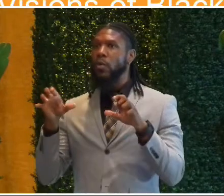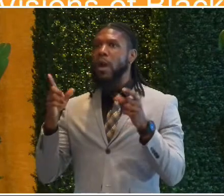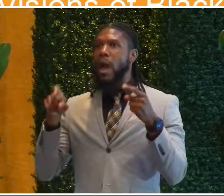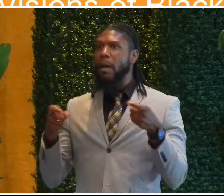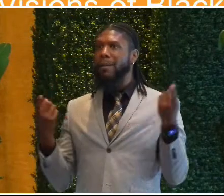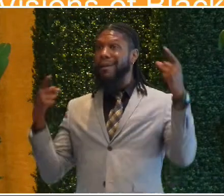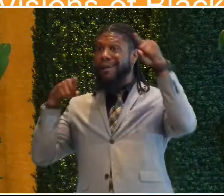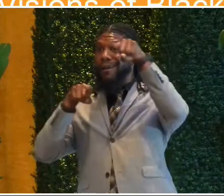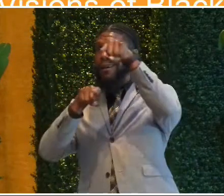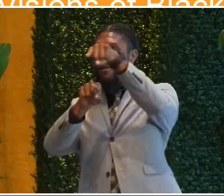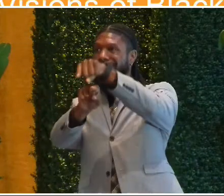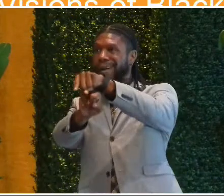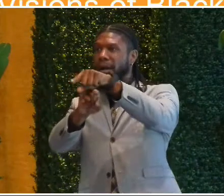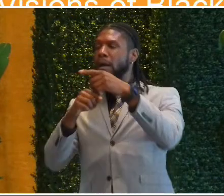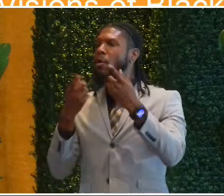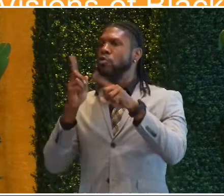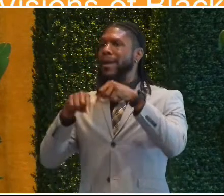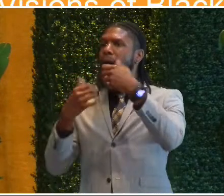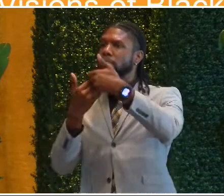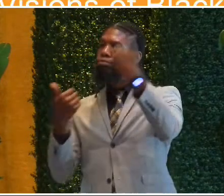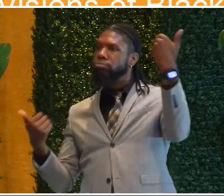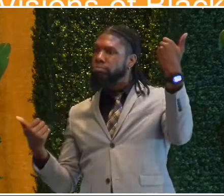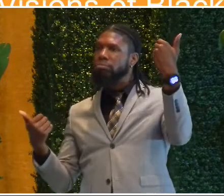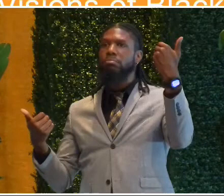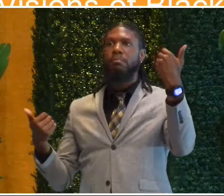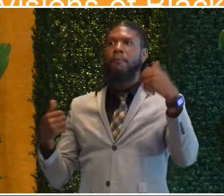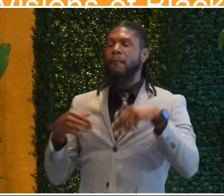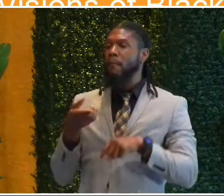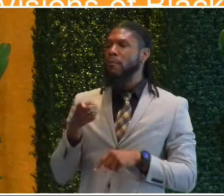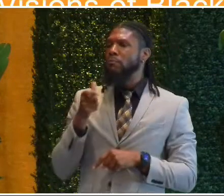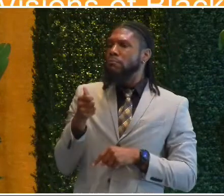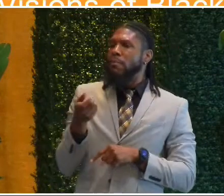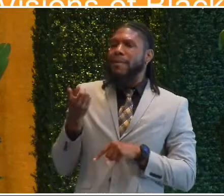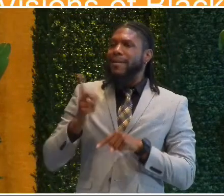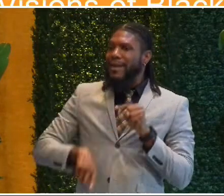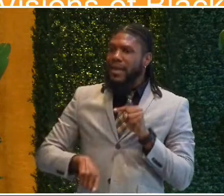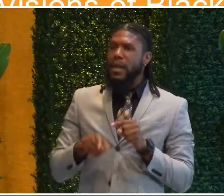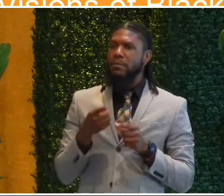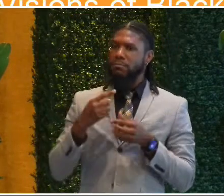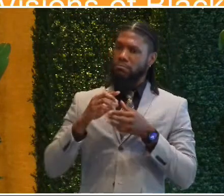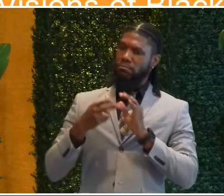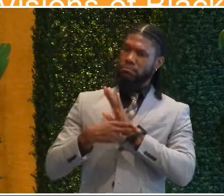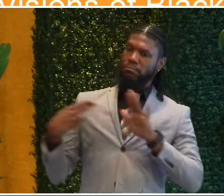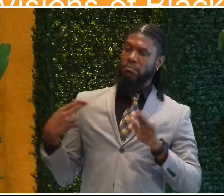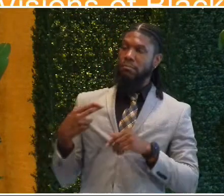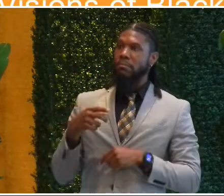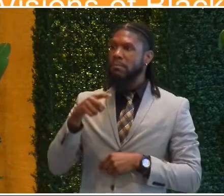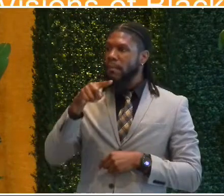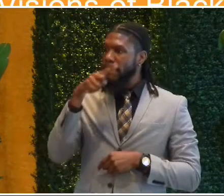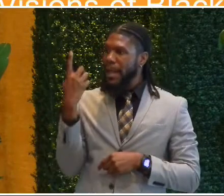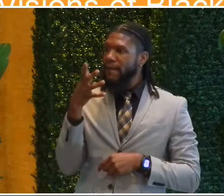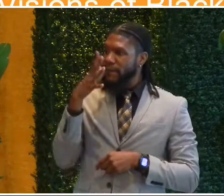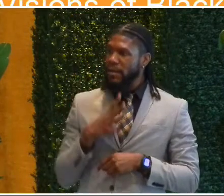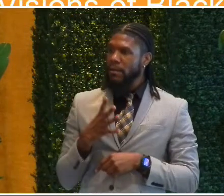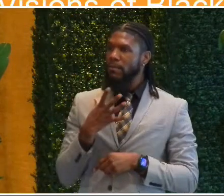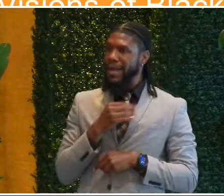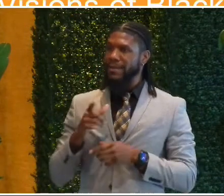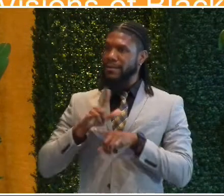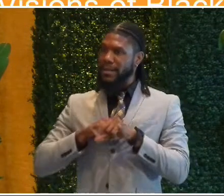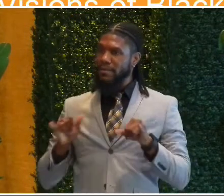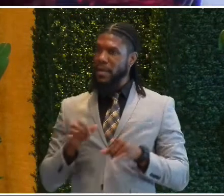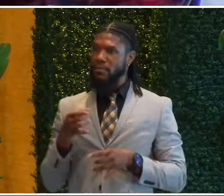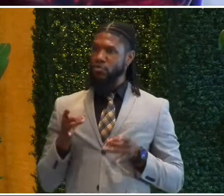often incongruent. You cannot be a Black feminist and be transphobic. Okay?